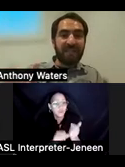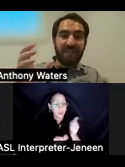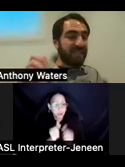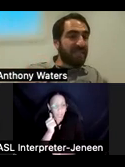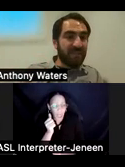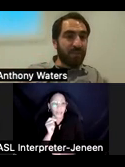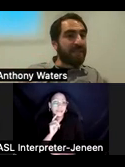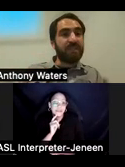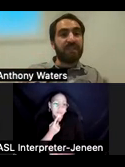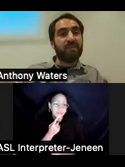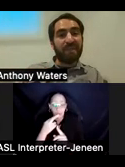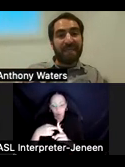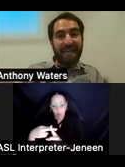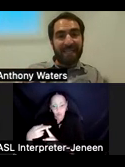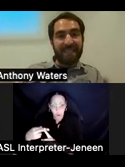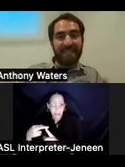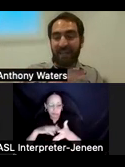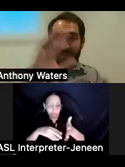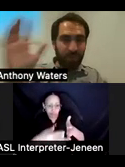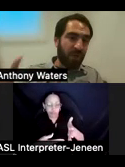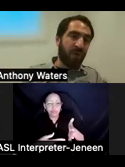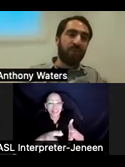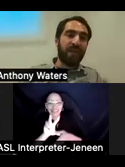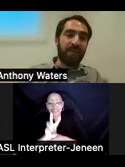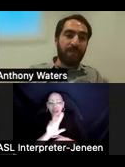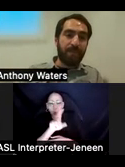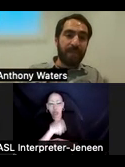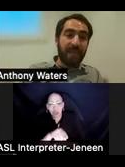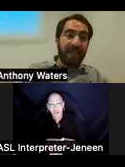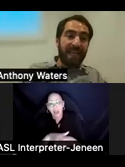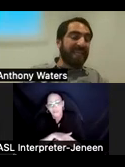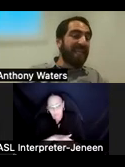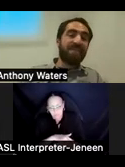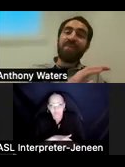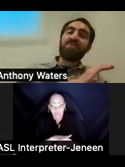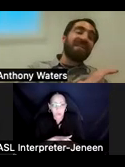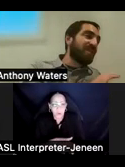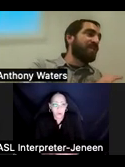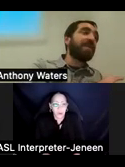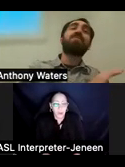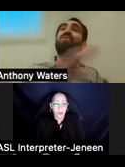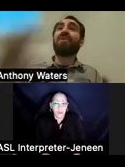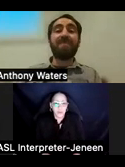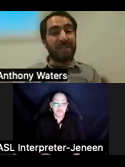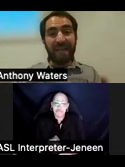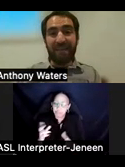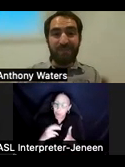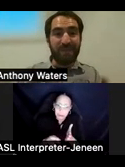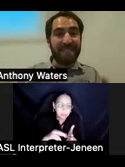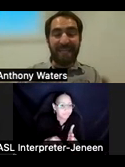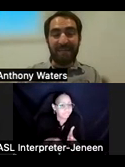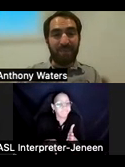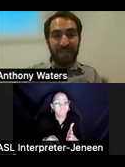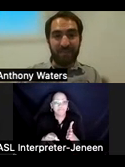us 6 questions we can ask that cover all of that. And it has been researched in pretty much